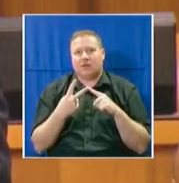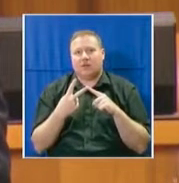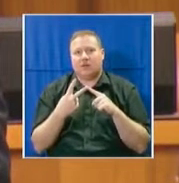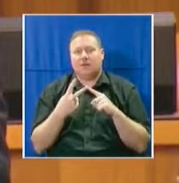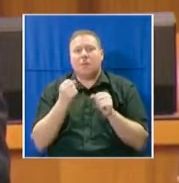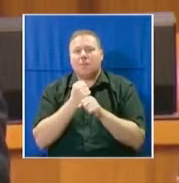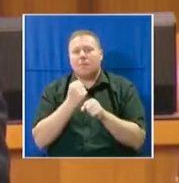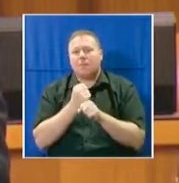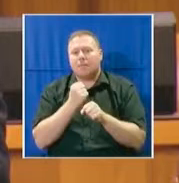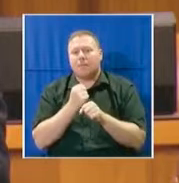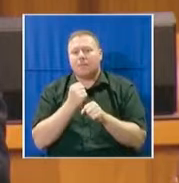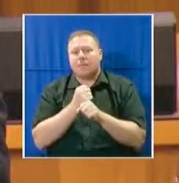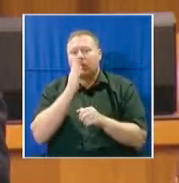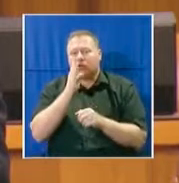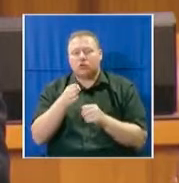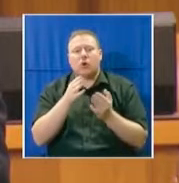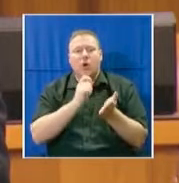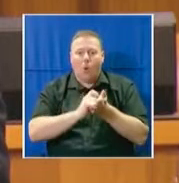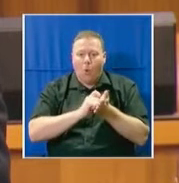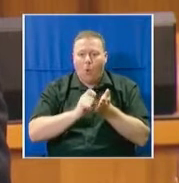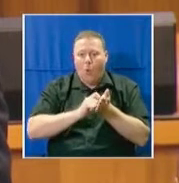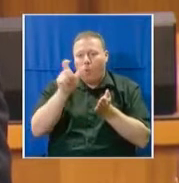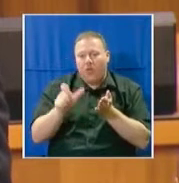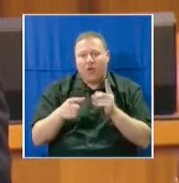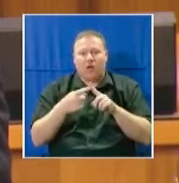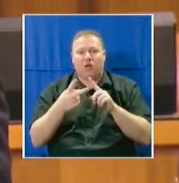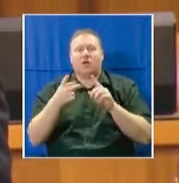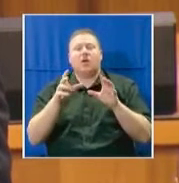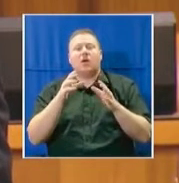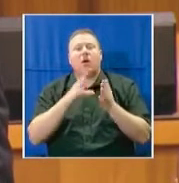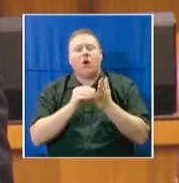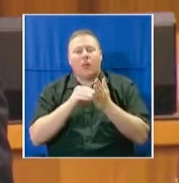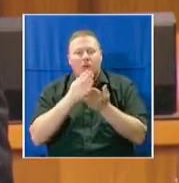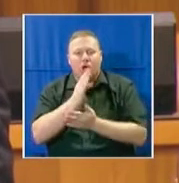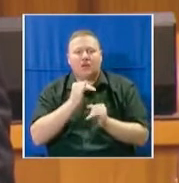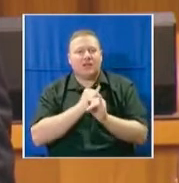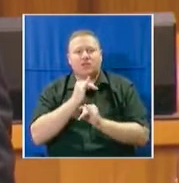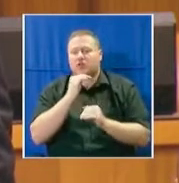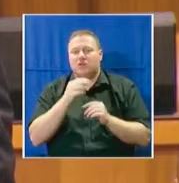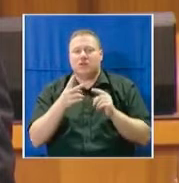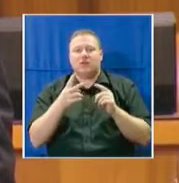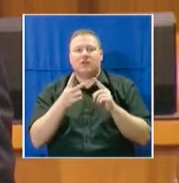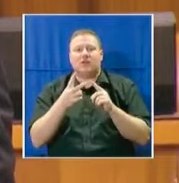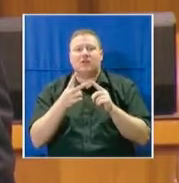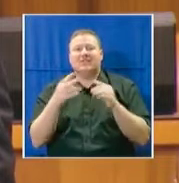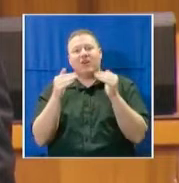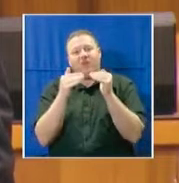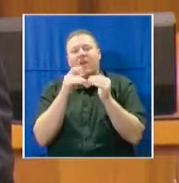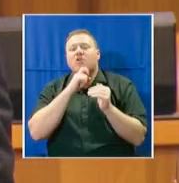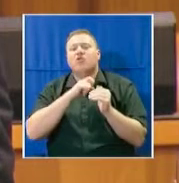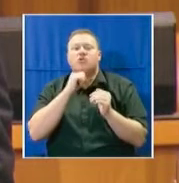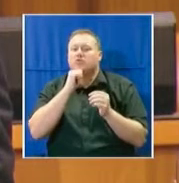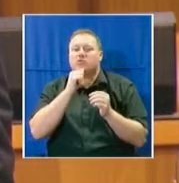the copyright industry, that these fair use acts will not infringe on the intellectual